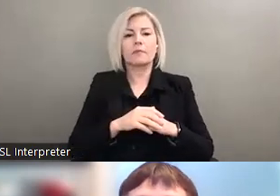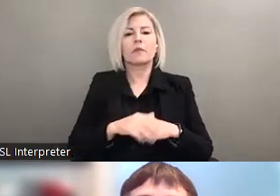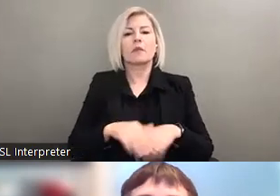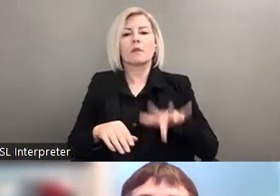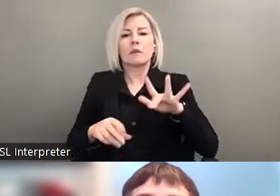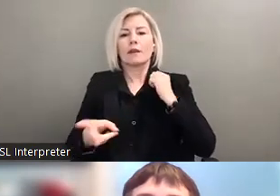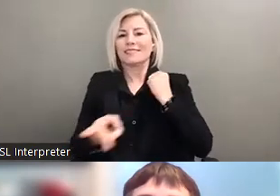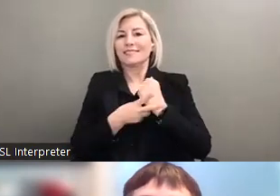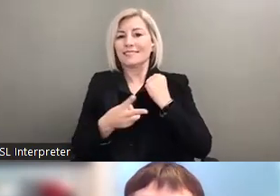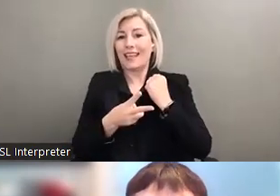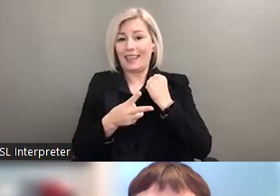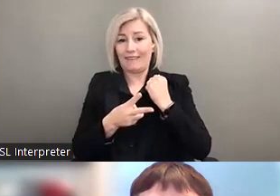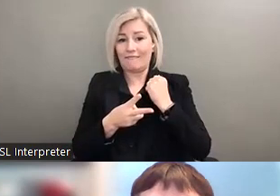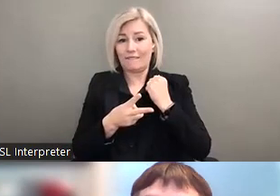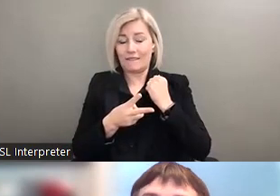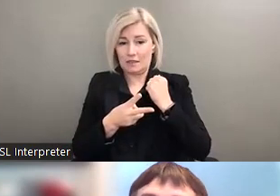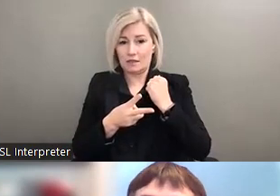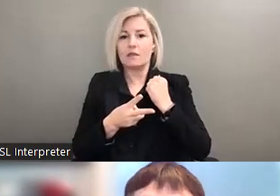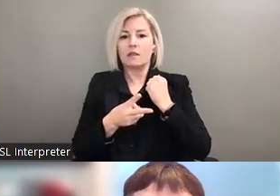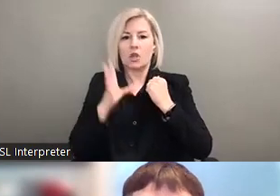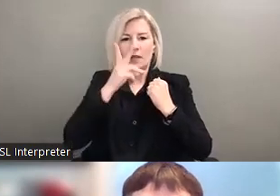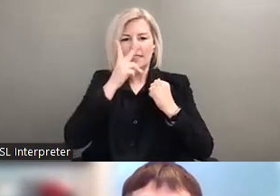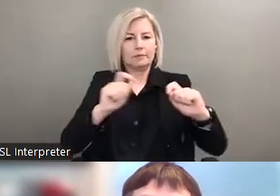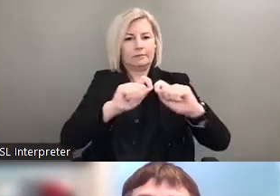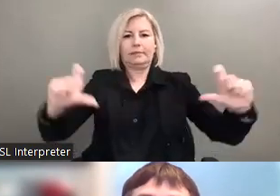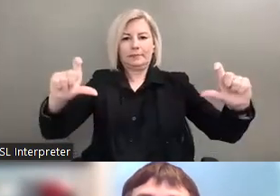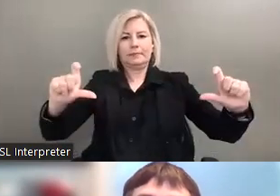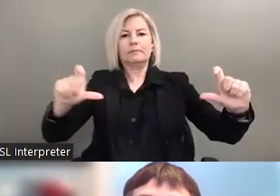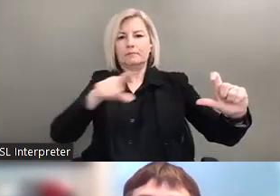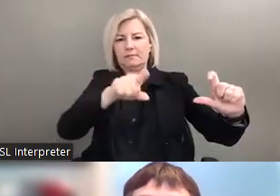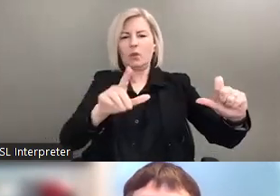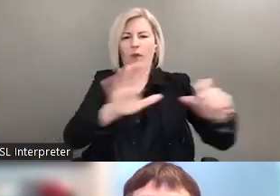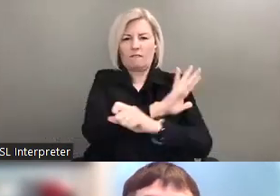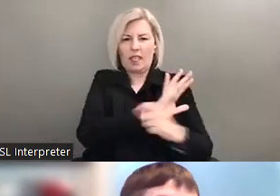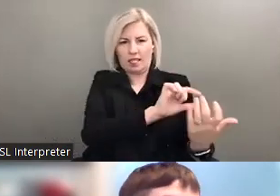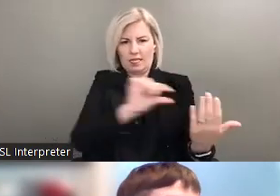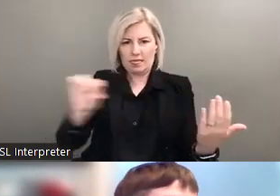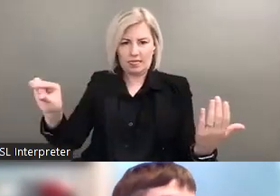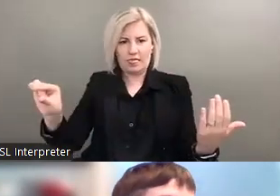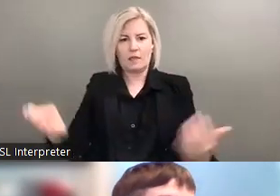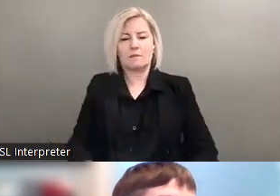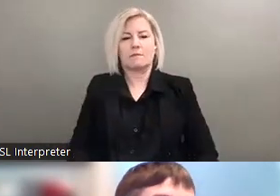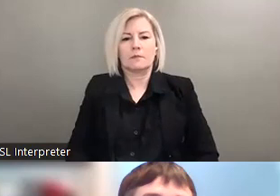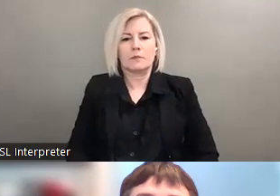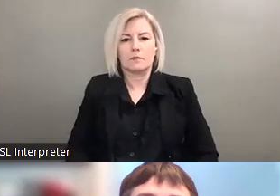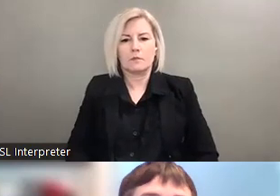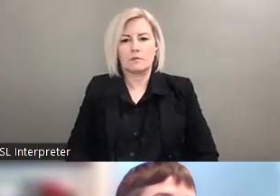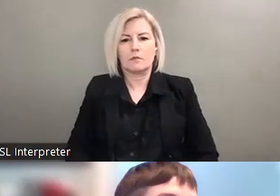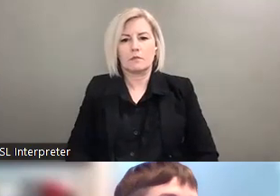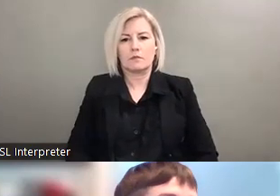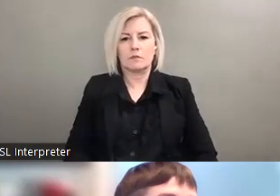Save button on that pop-up window, you'll see the information populate on the community partner screen here.